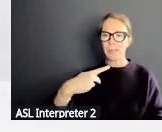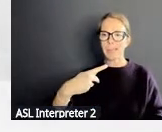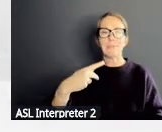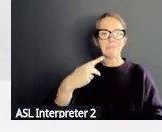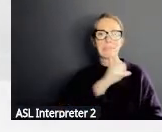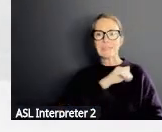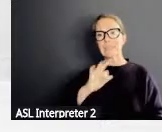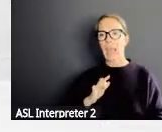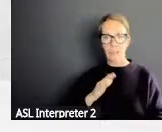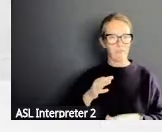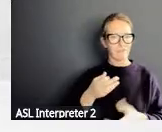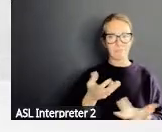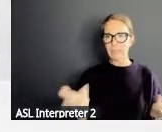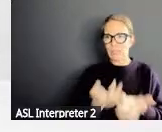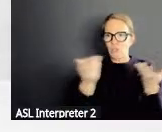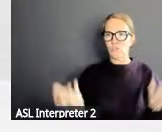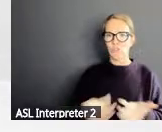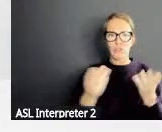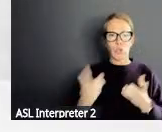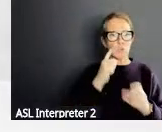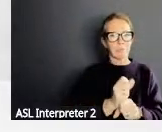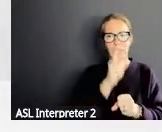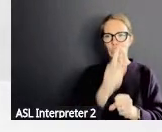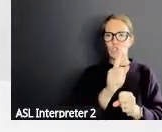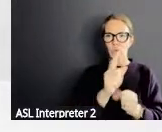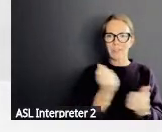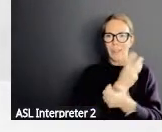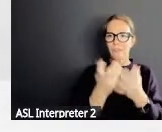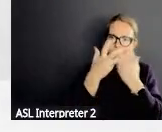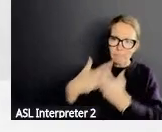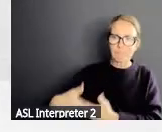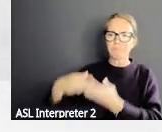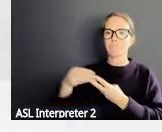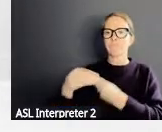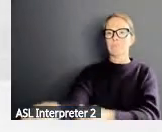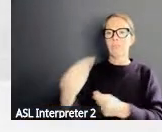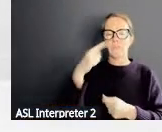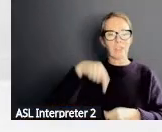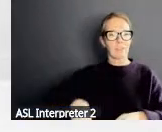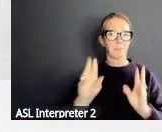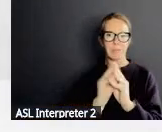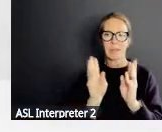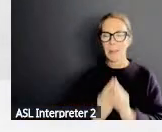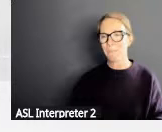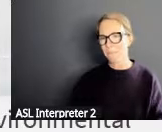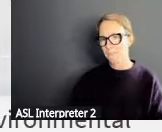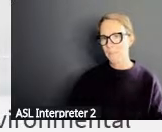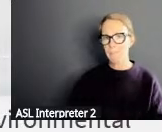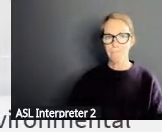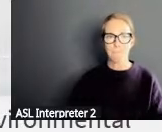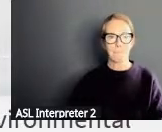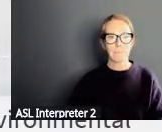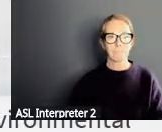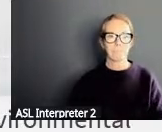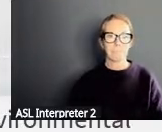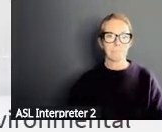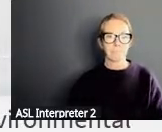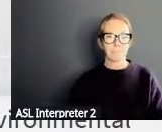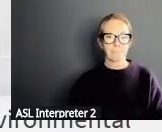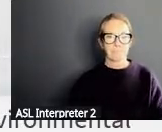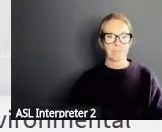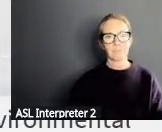background to make sure this meeting runs smoothly. Many thanks to them. Next slide, please.